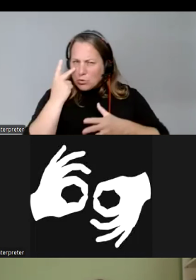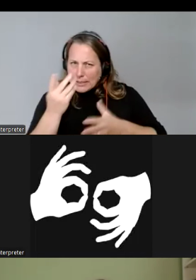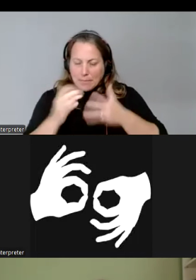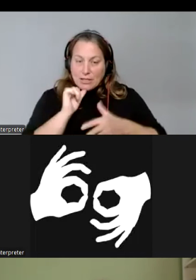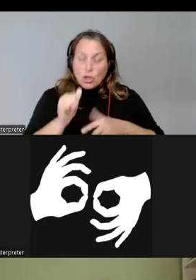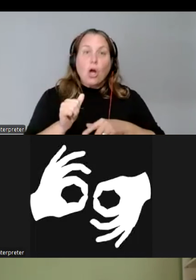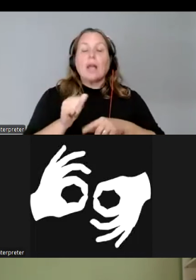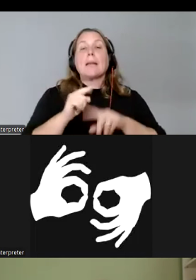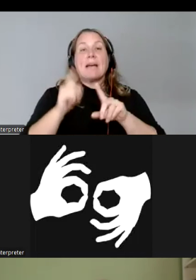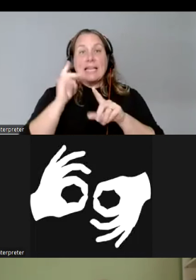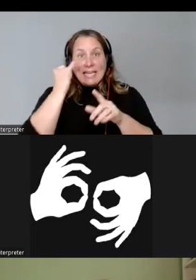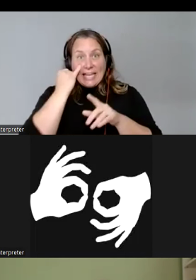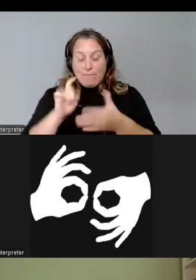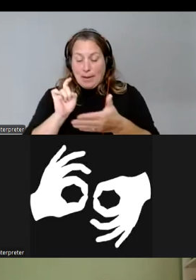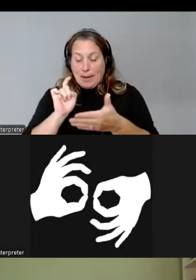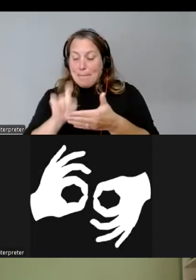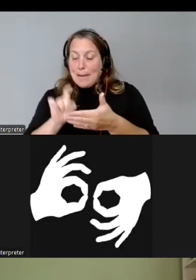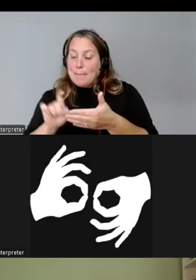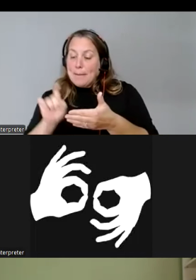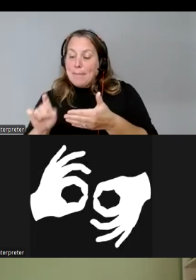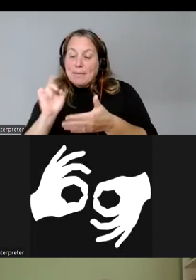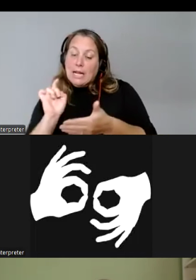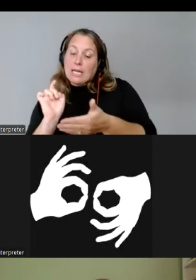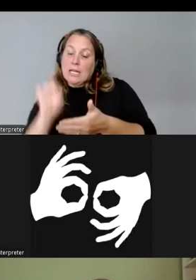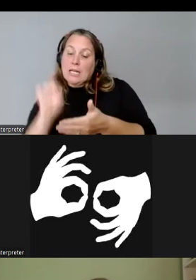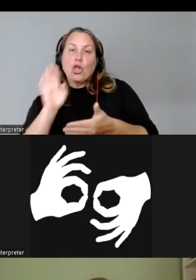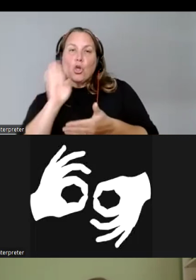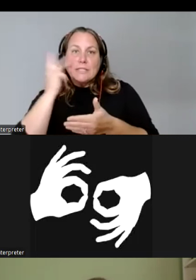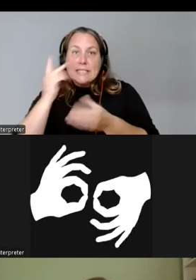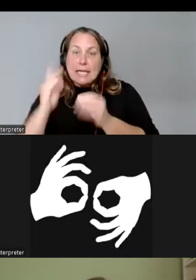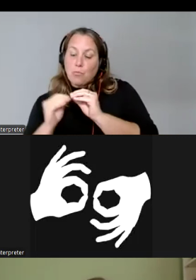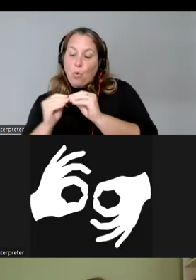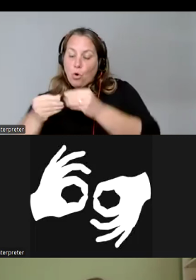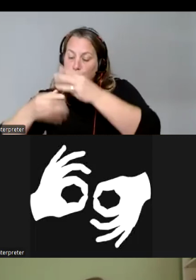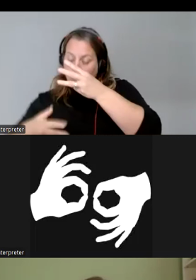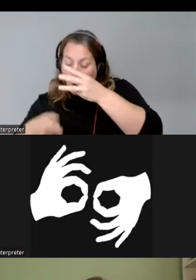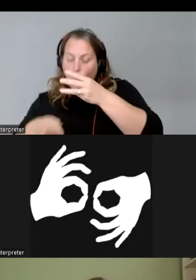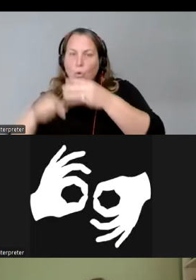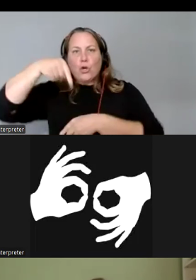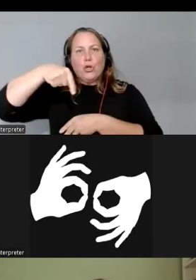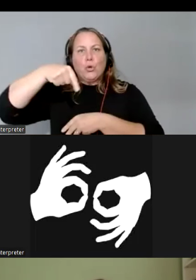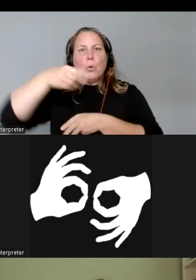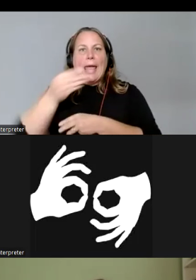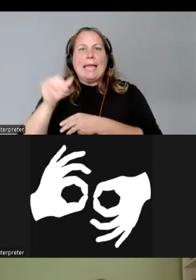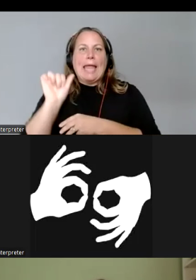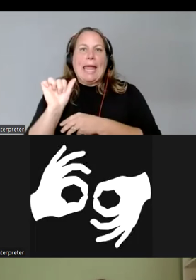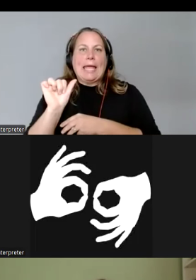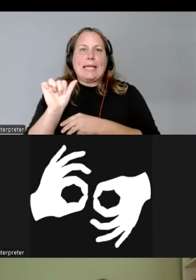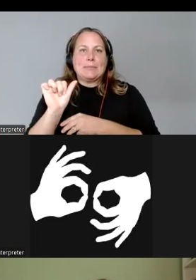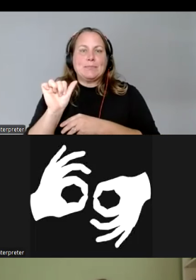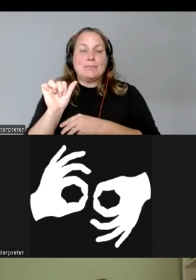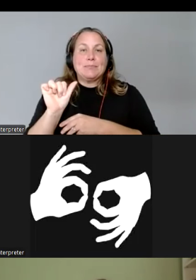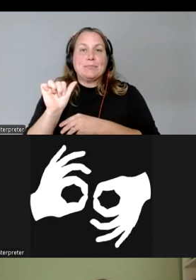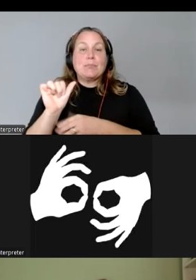dots in a circle that says more, you will be able to see Q&A. So what I would like to ask you